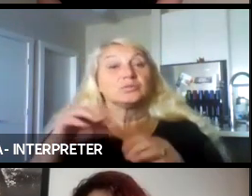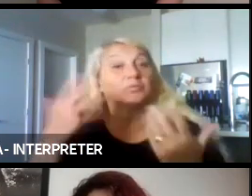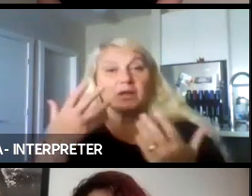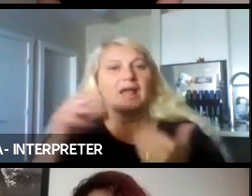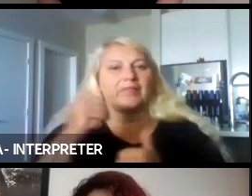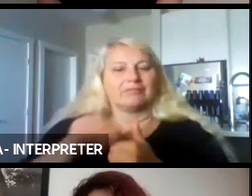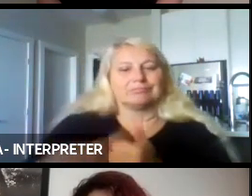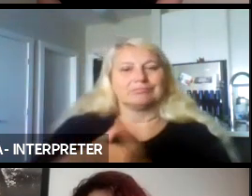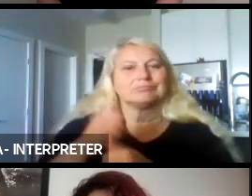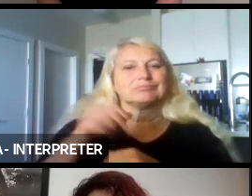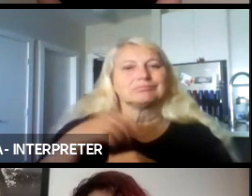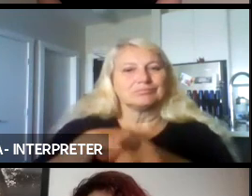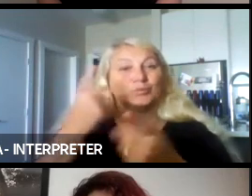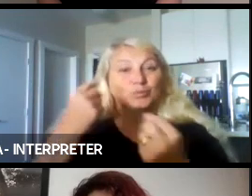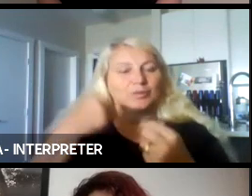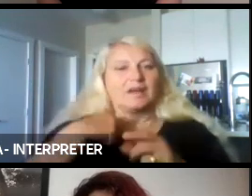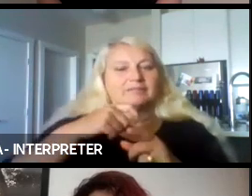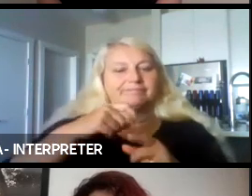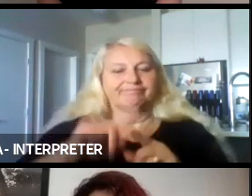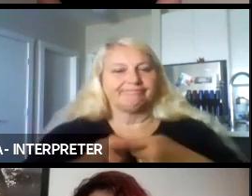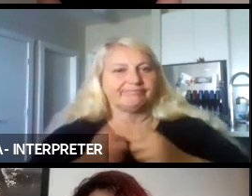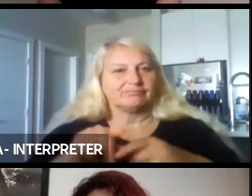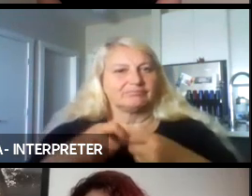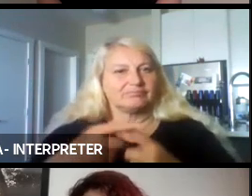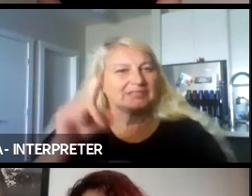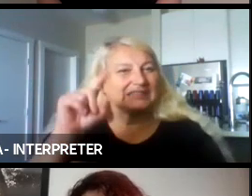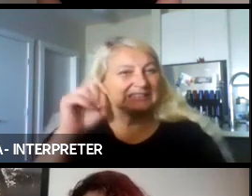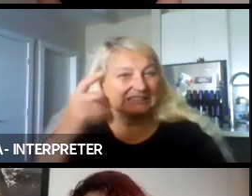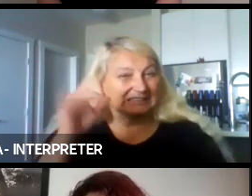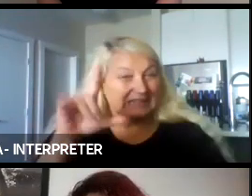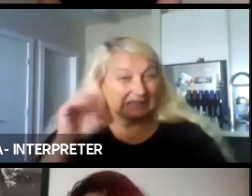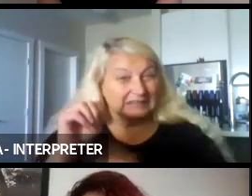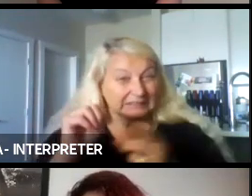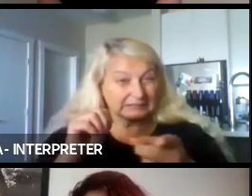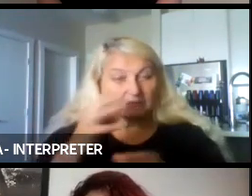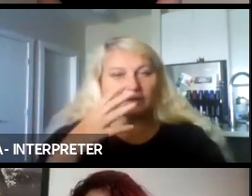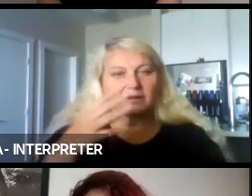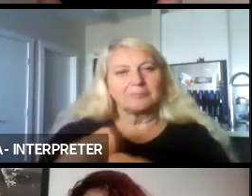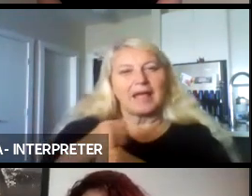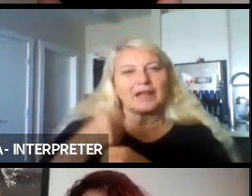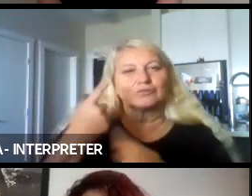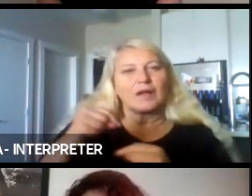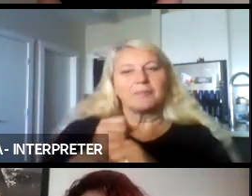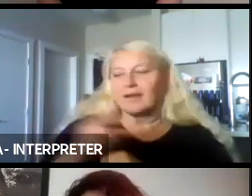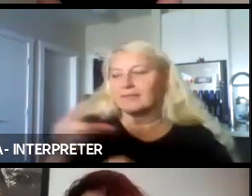baby blanket right now. I think I have the wrong size of knitting needles, which is what I've decided.